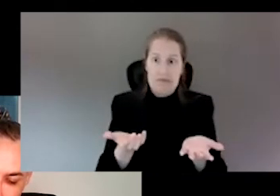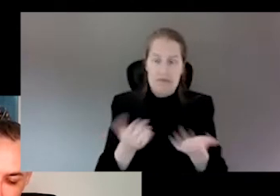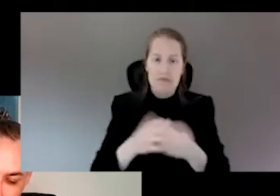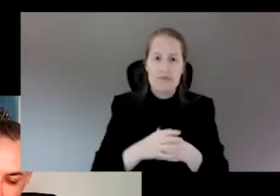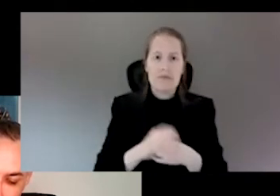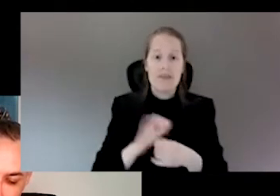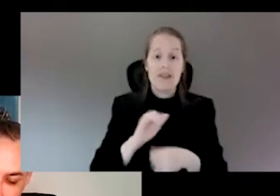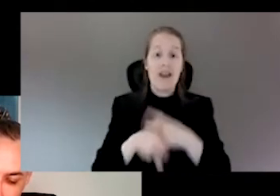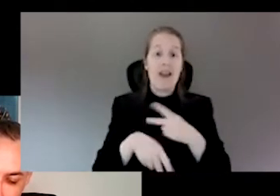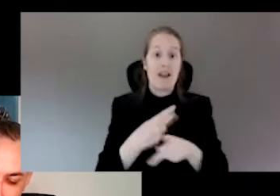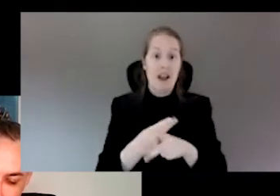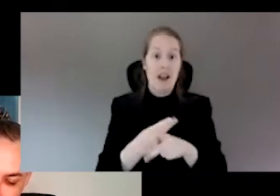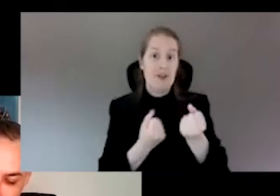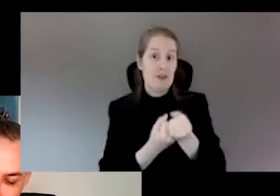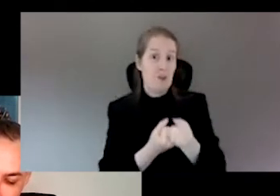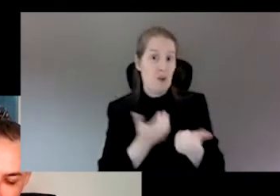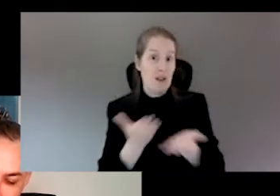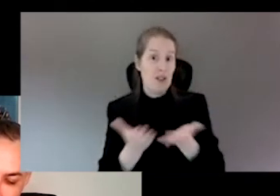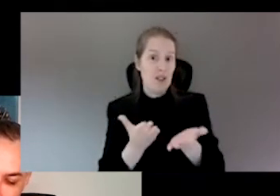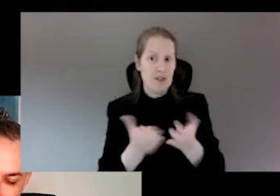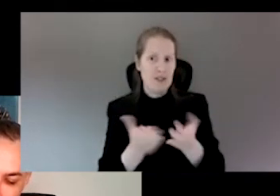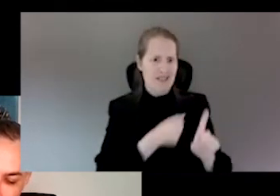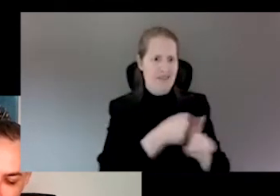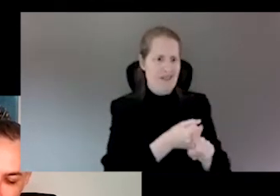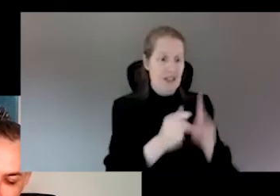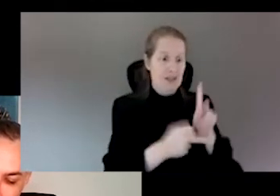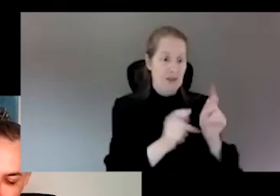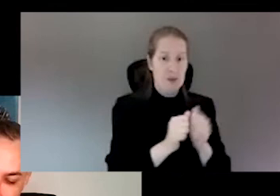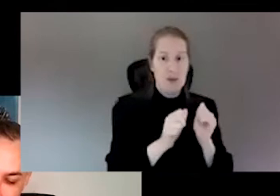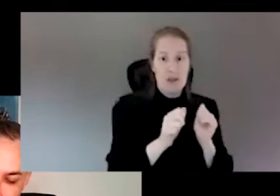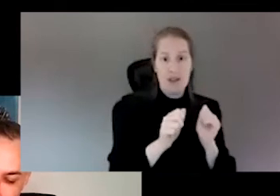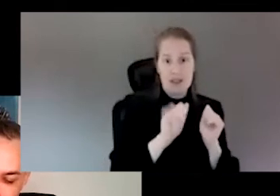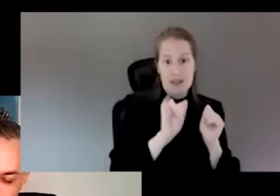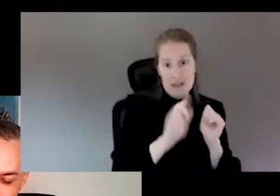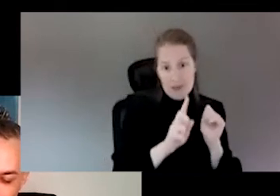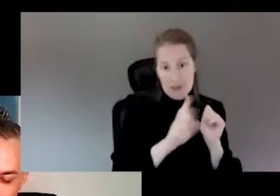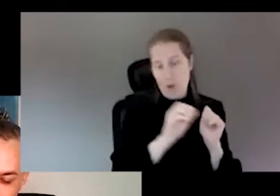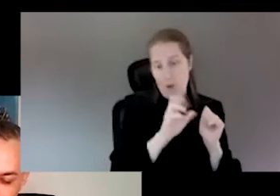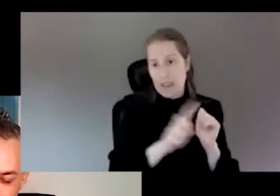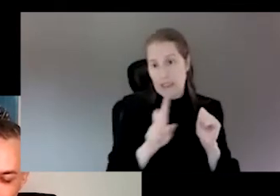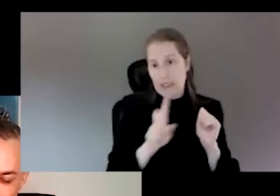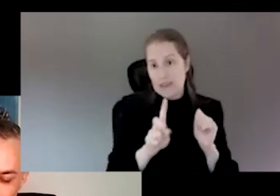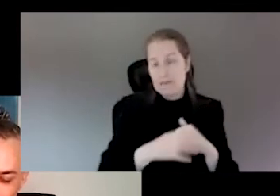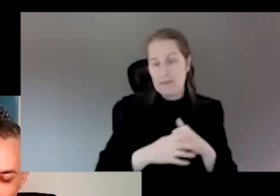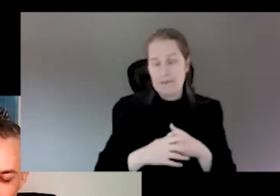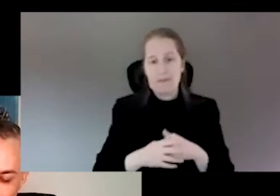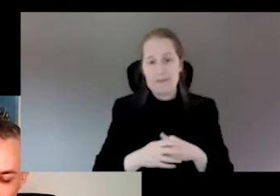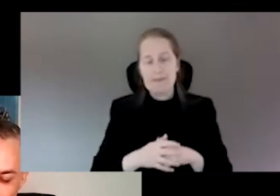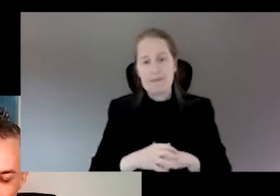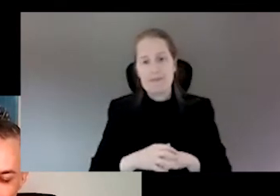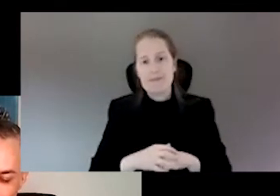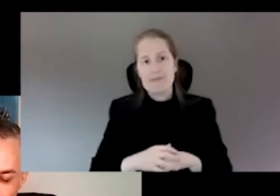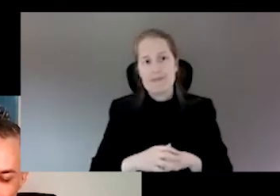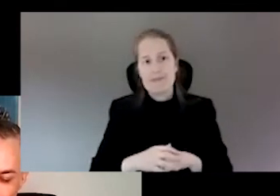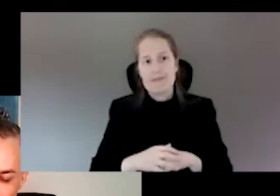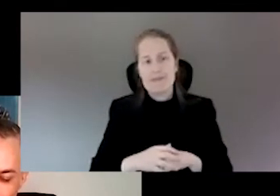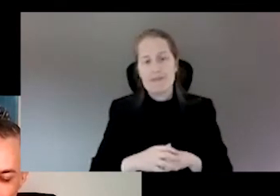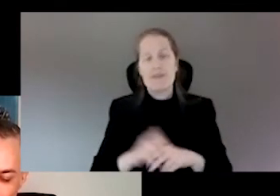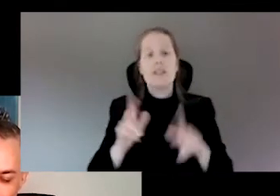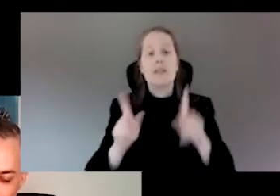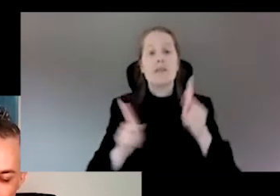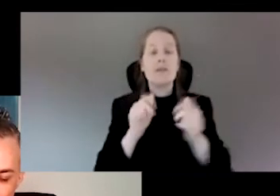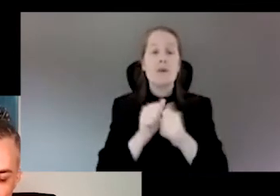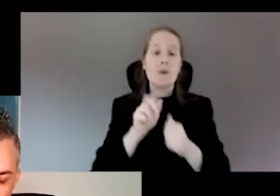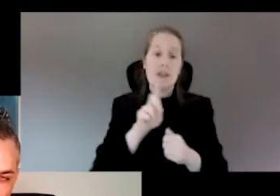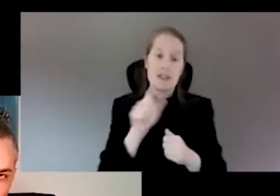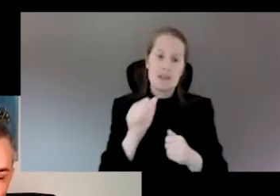or support affect people with intellectual and developmental disabilities. People with disabilities in